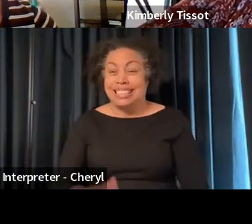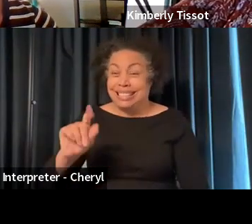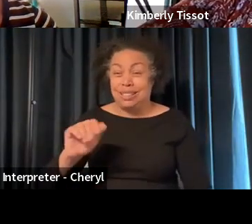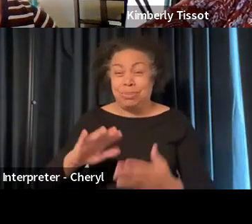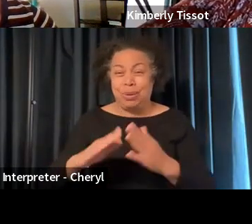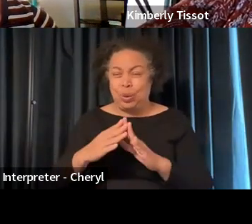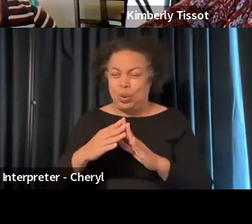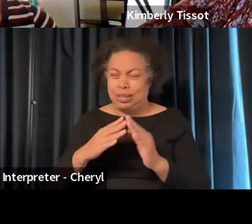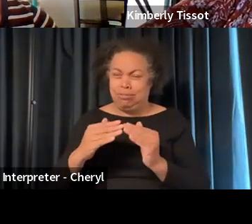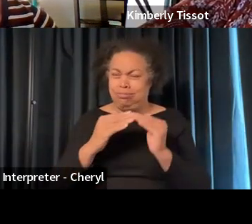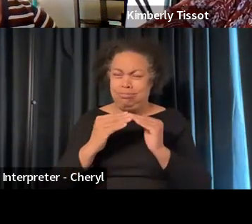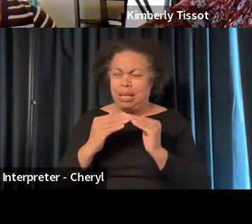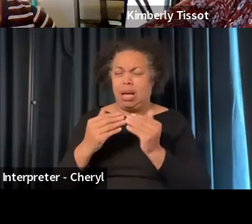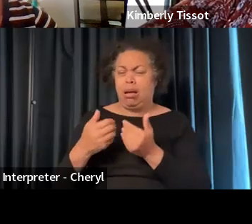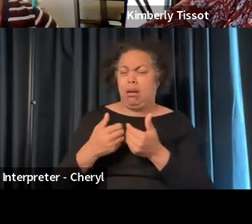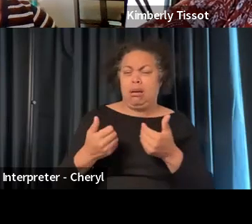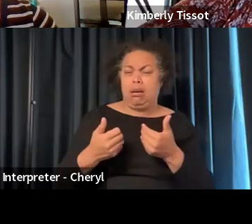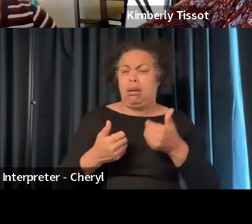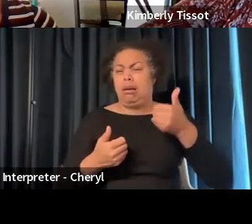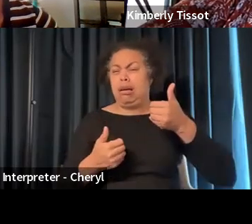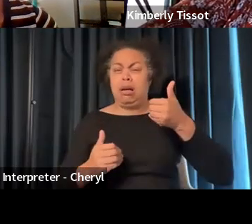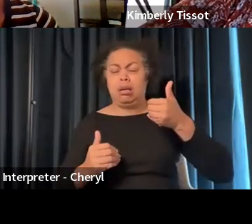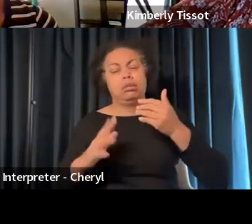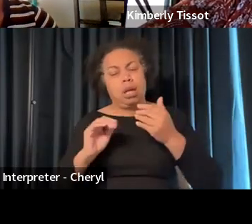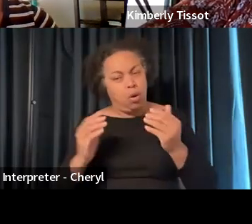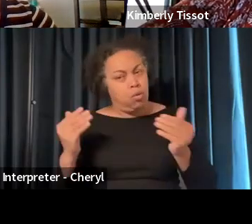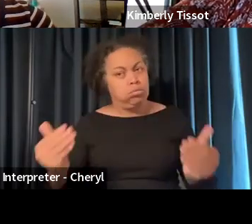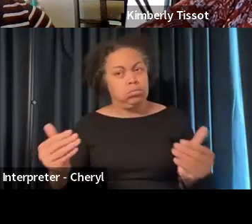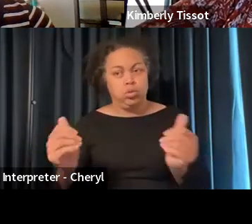I just want us to move forward collectively.